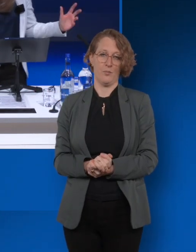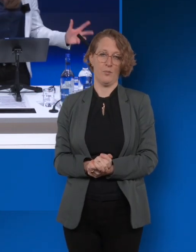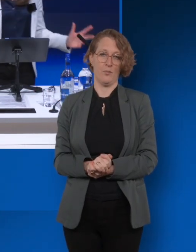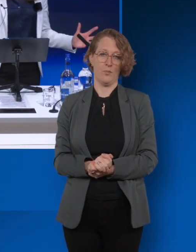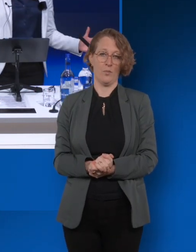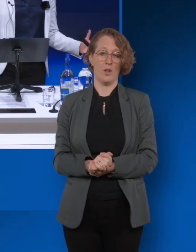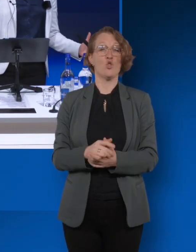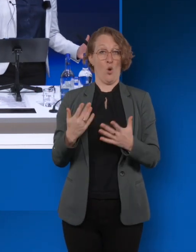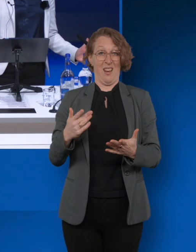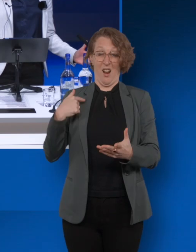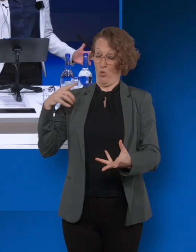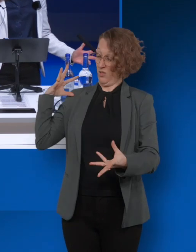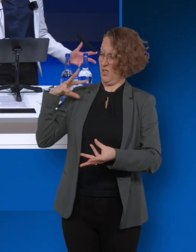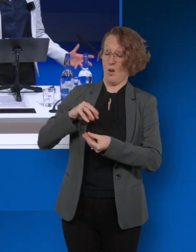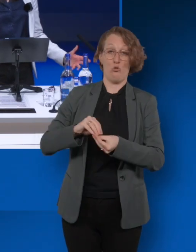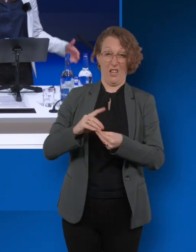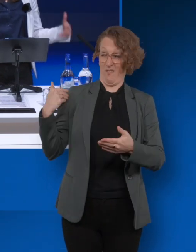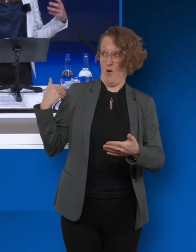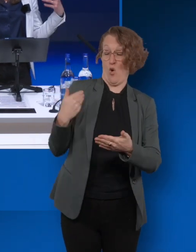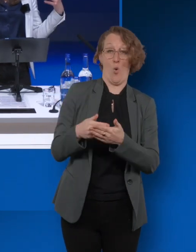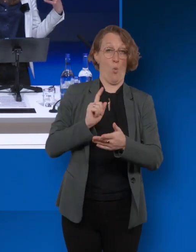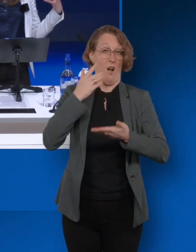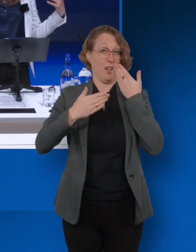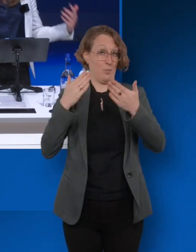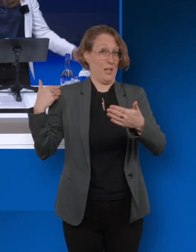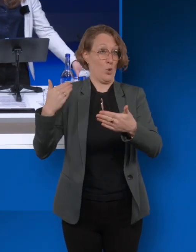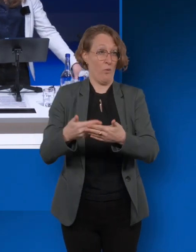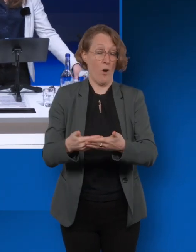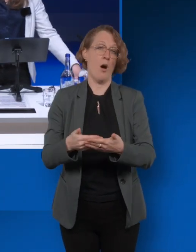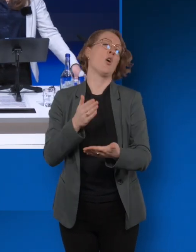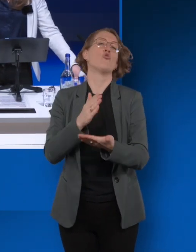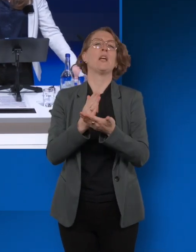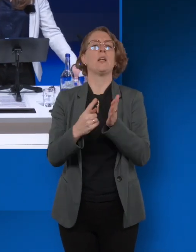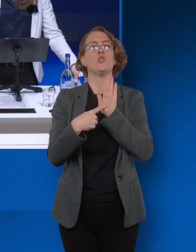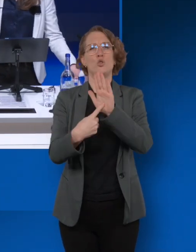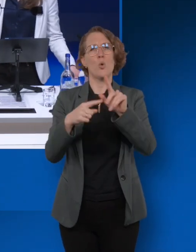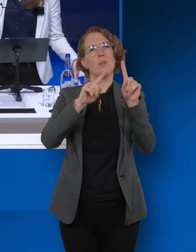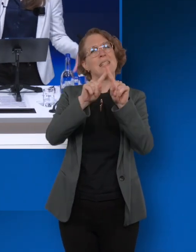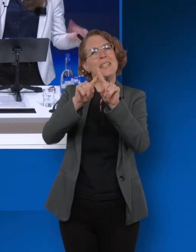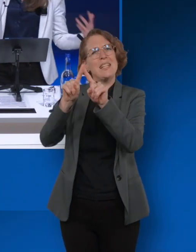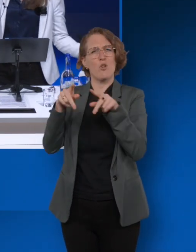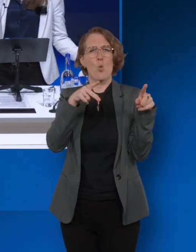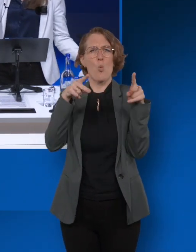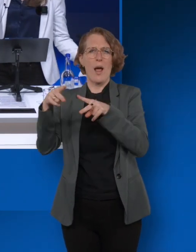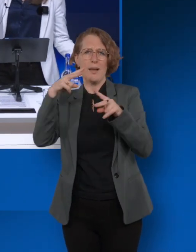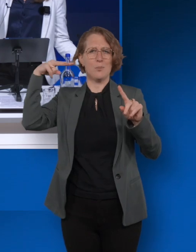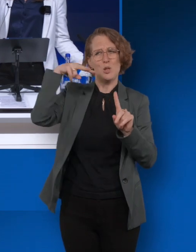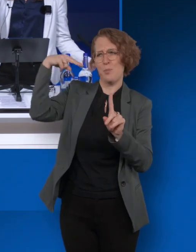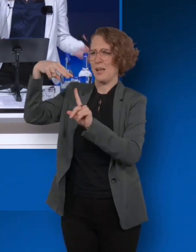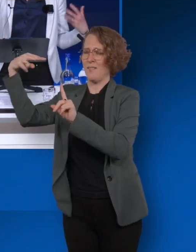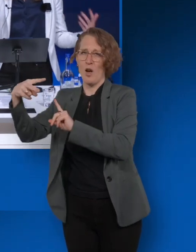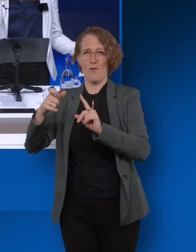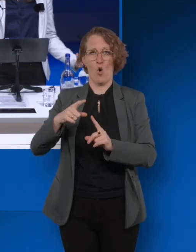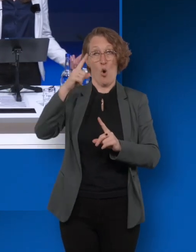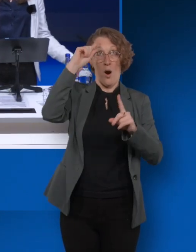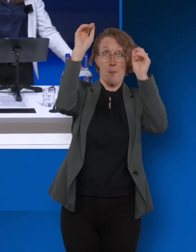So by way of summary, over the last few minutes, I've presented a number of different ways of looking at the